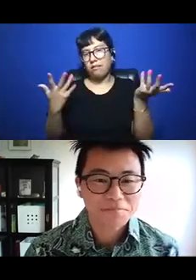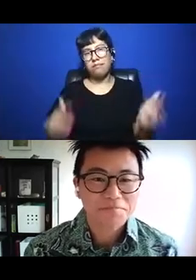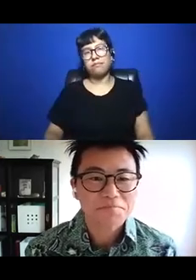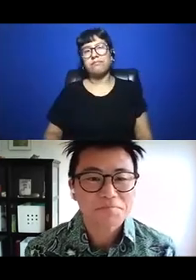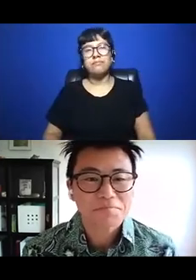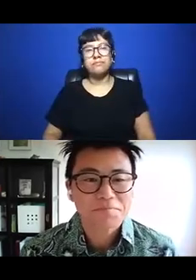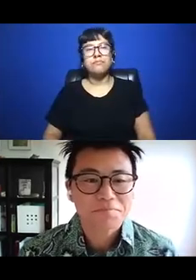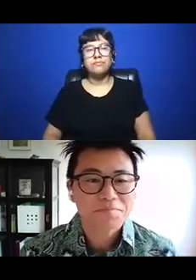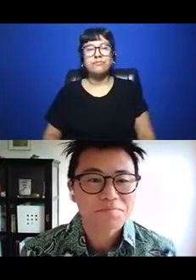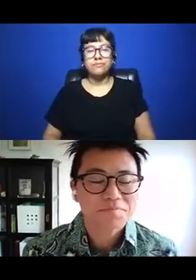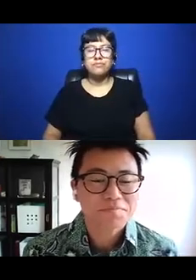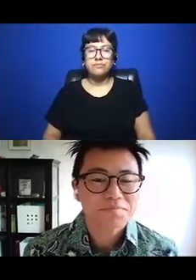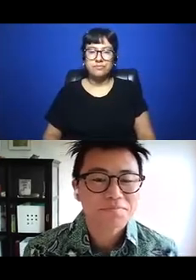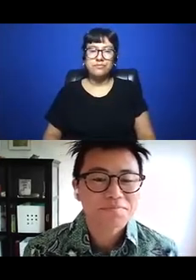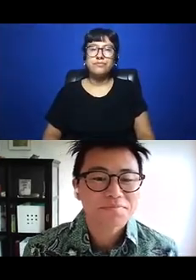But